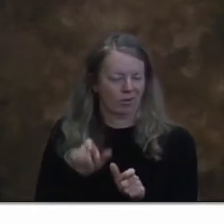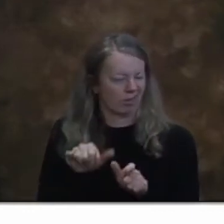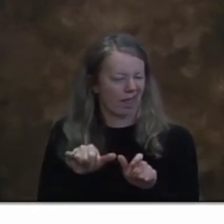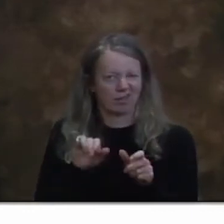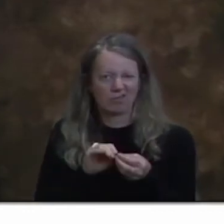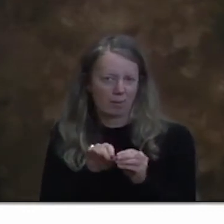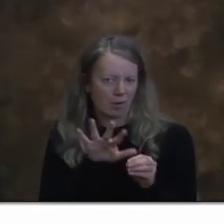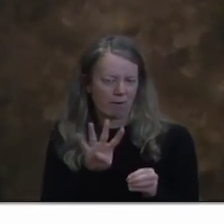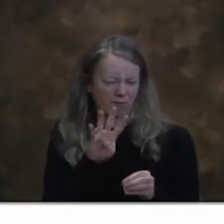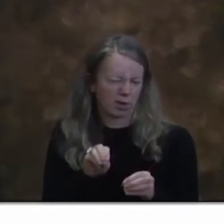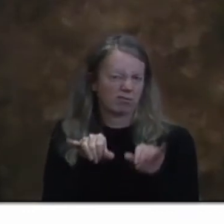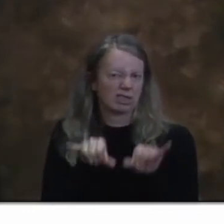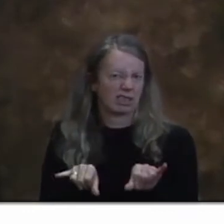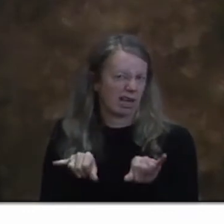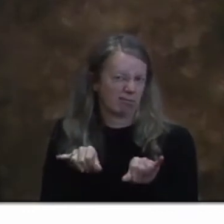3 weeks.